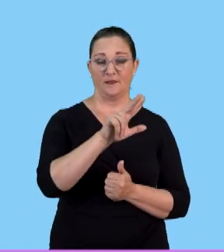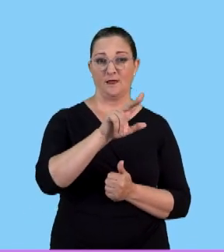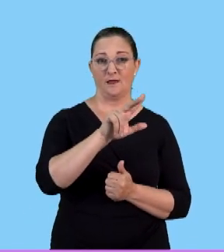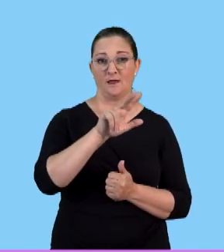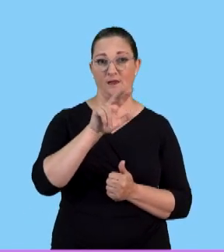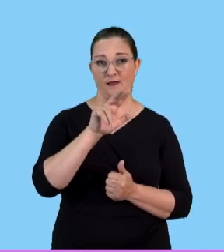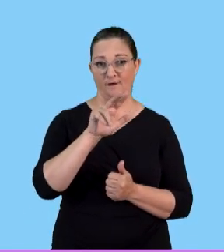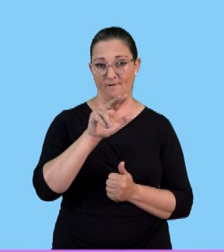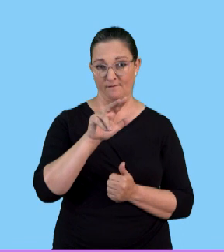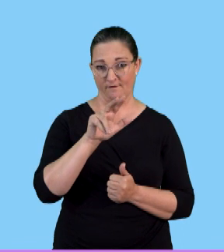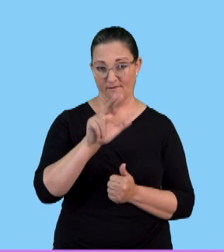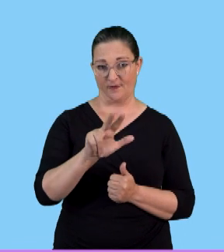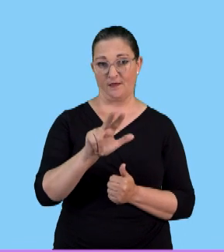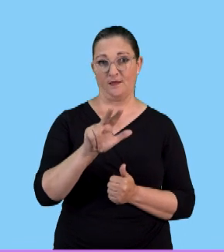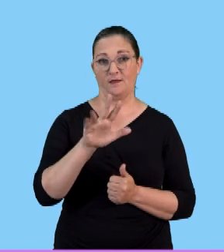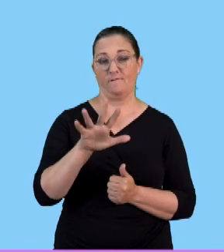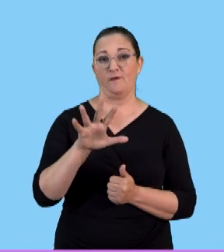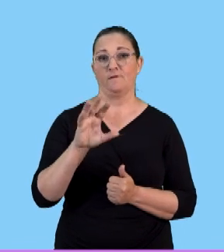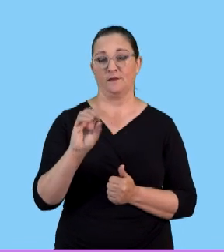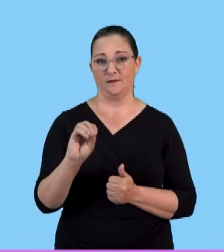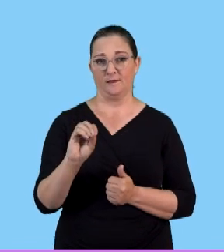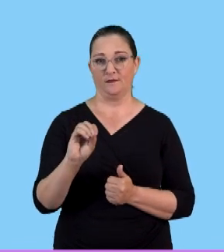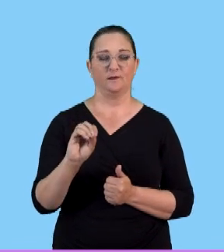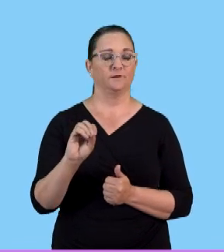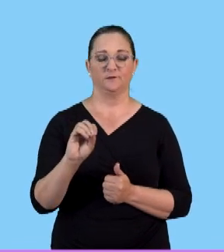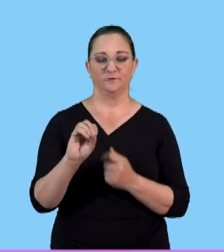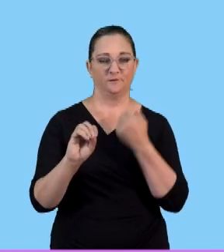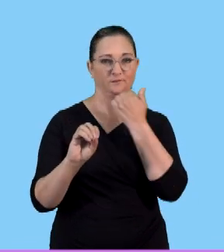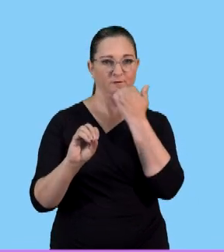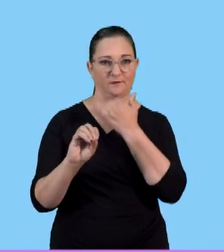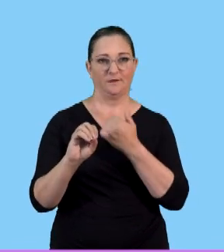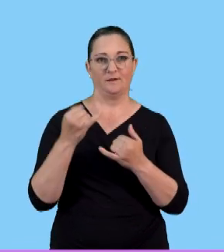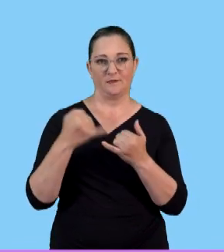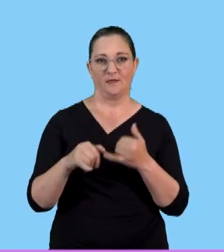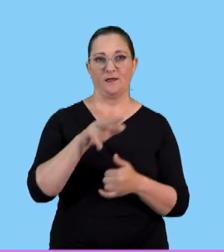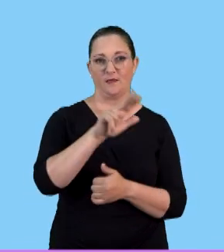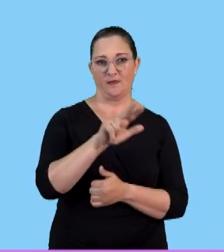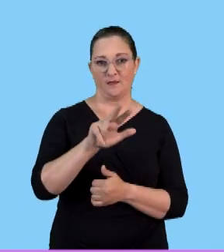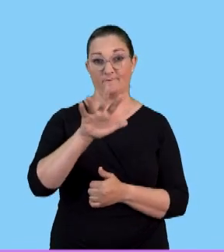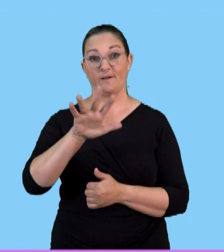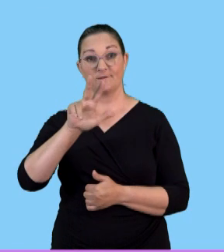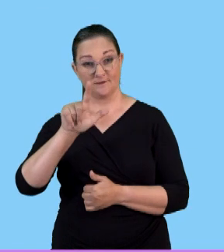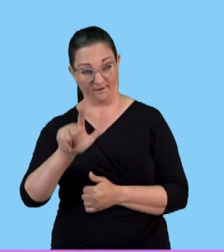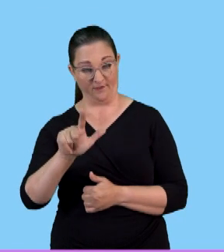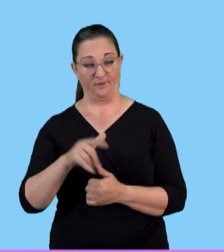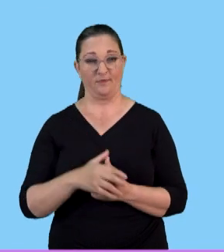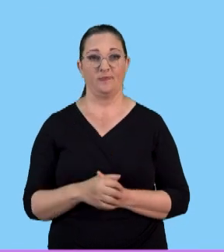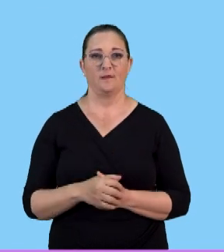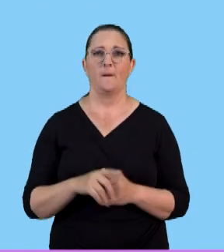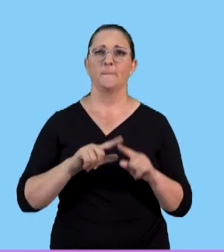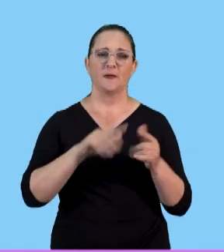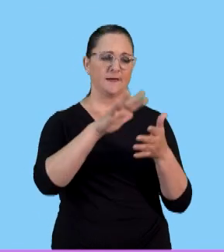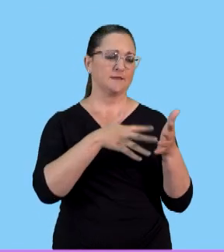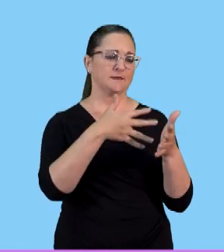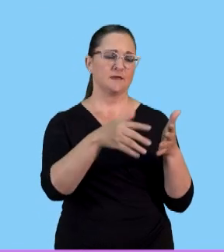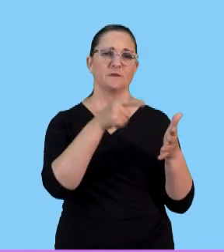8,857. So now looking at our table, it